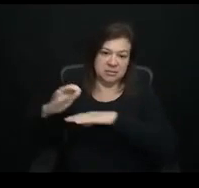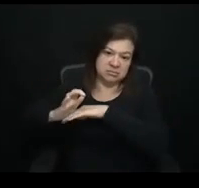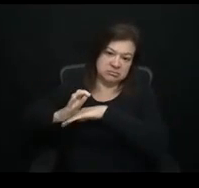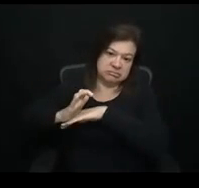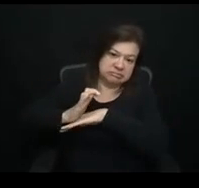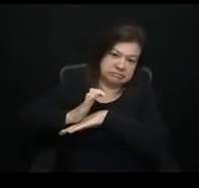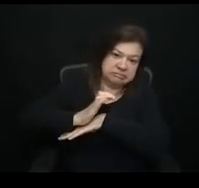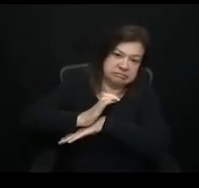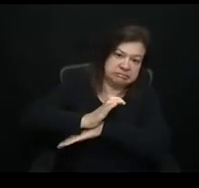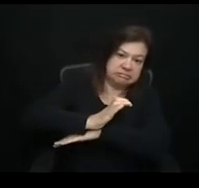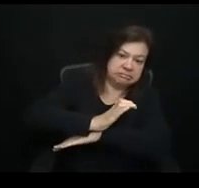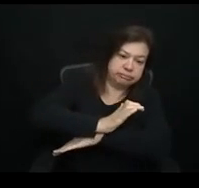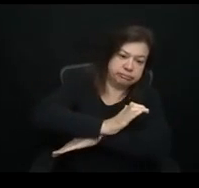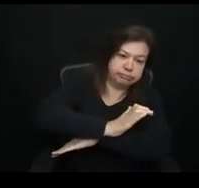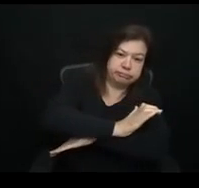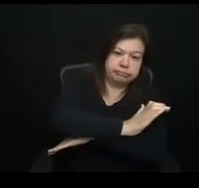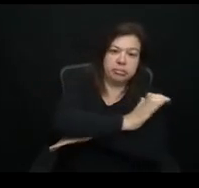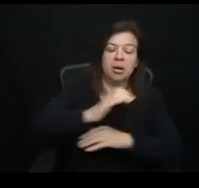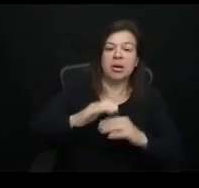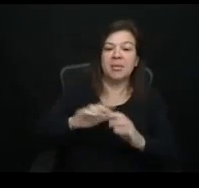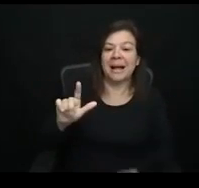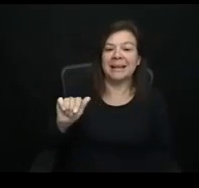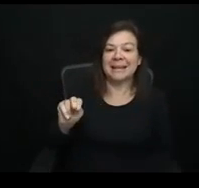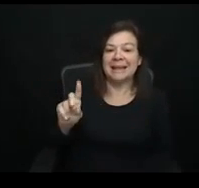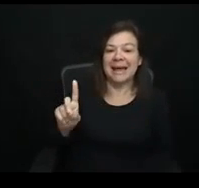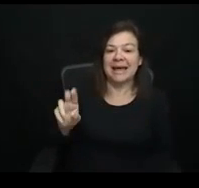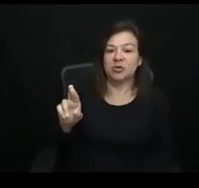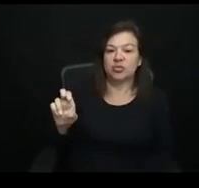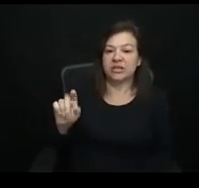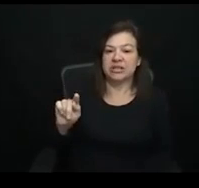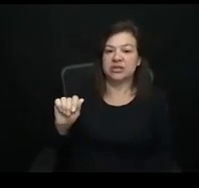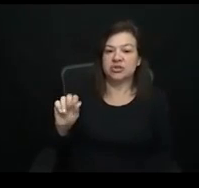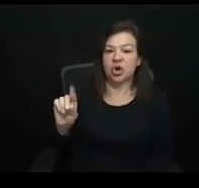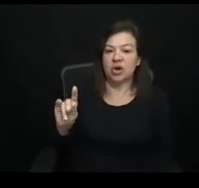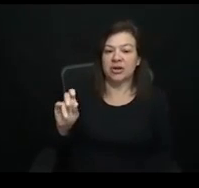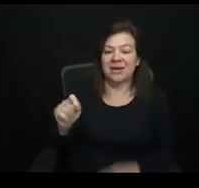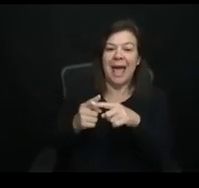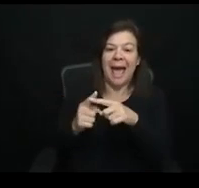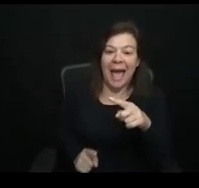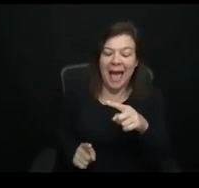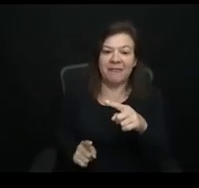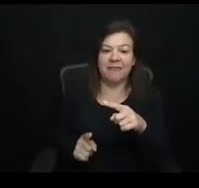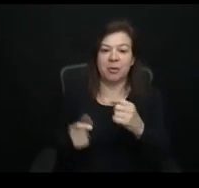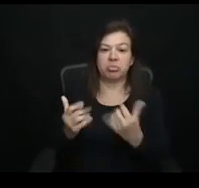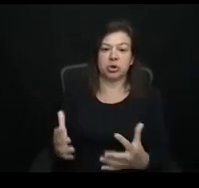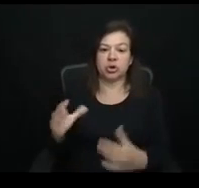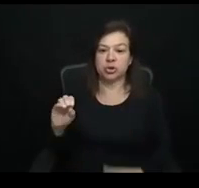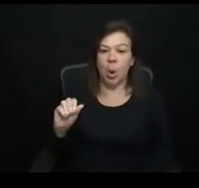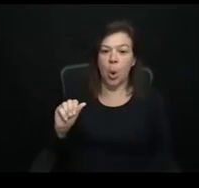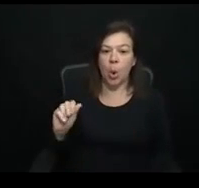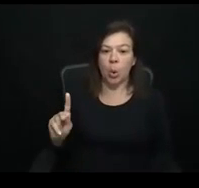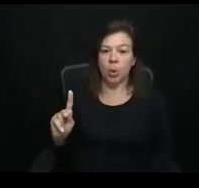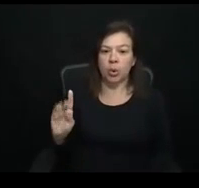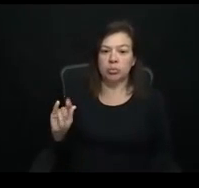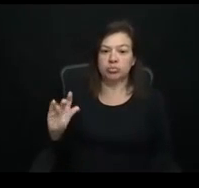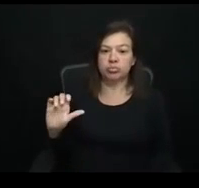this point. We did that by laying retardant in here. There's half-burned oak brush. Nobody wants to walk into half-burned oak brush from